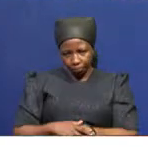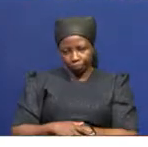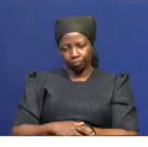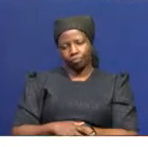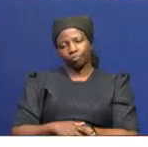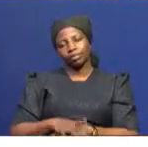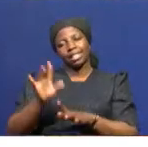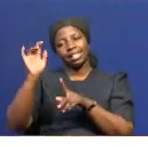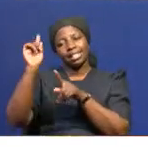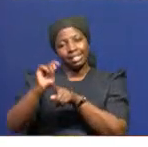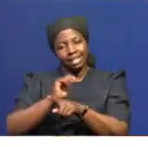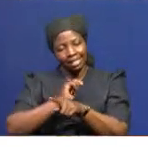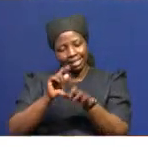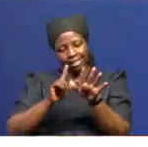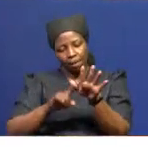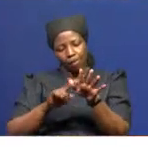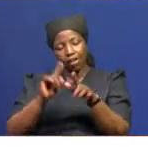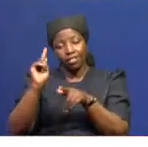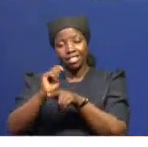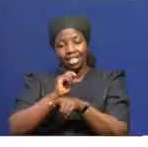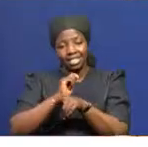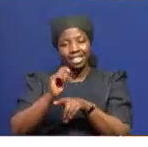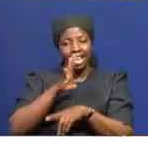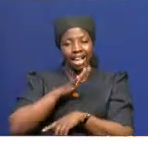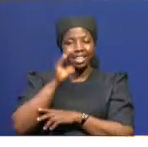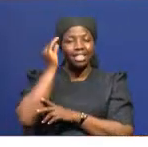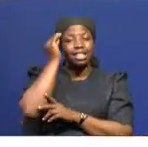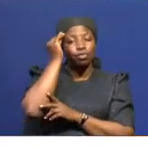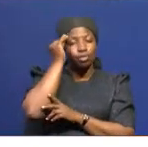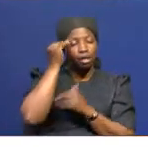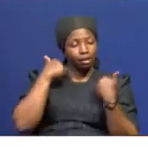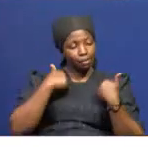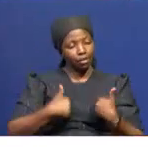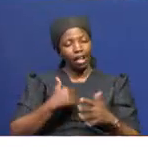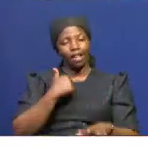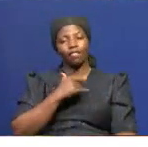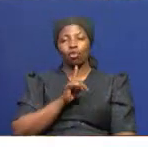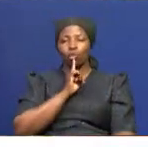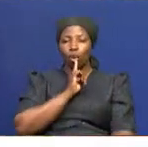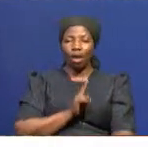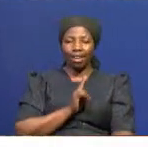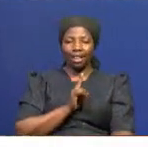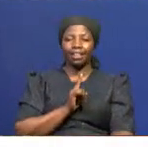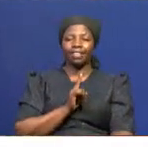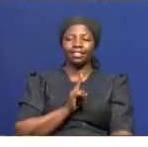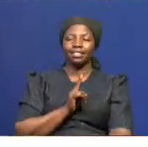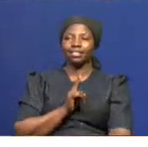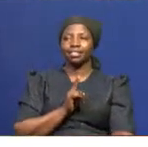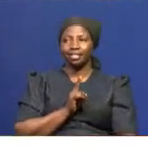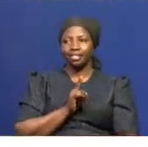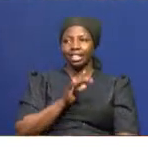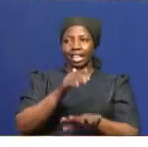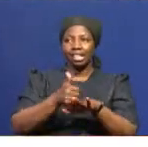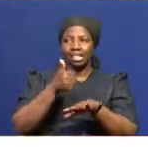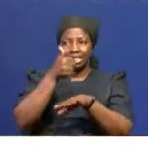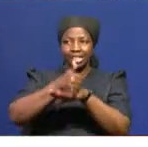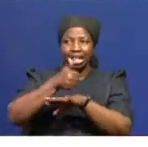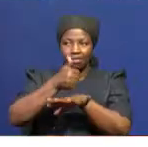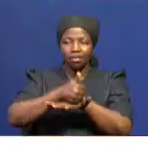5, training and education. I have directed the establishment of